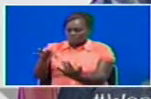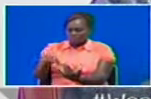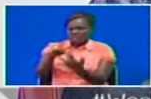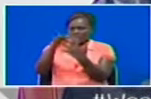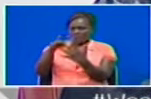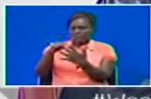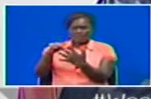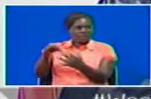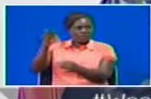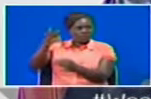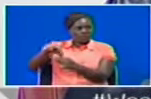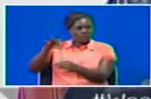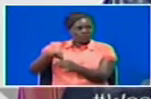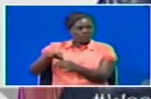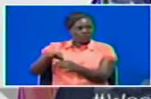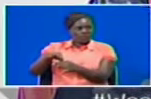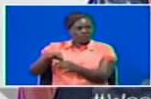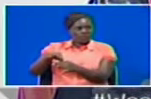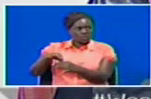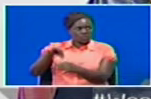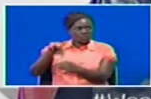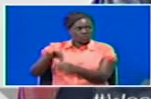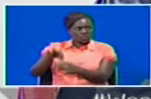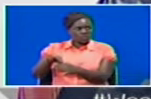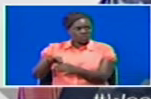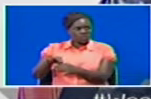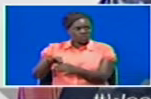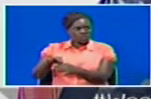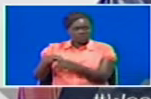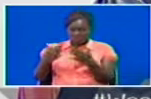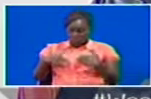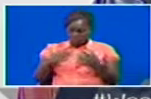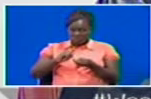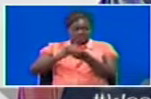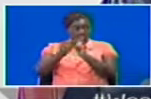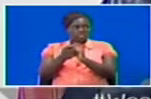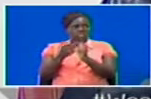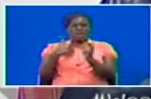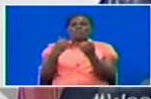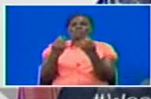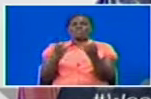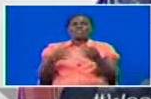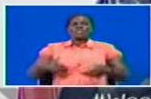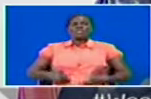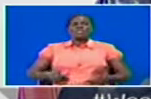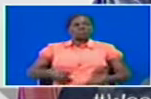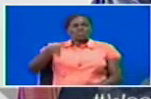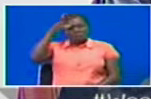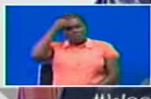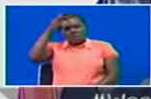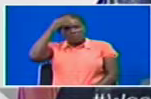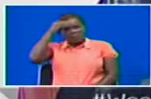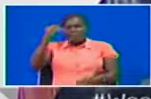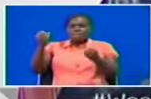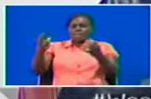those votes when time comes for voting. People have changed. We have got very many youth who are learning. We have